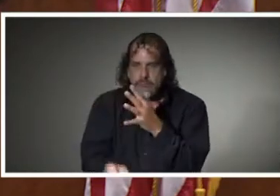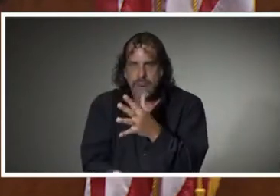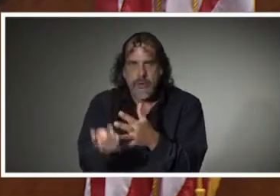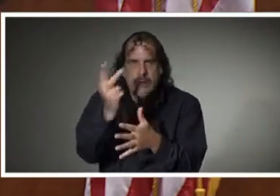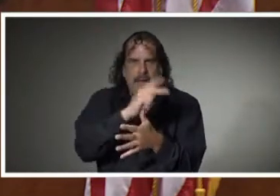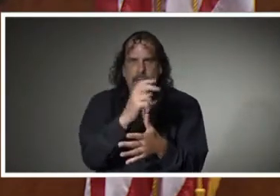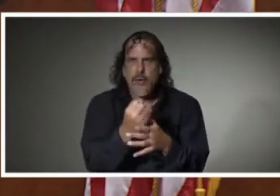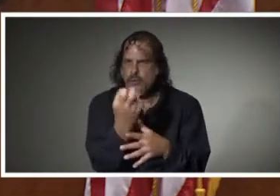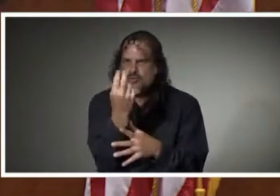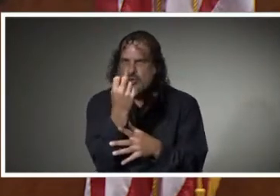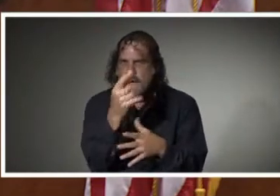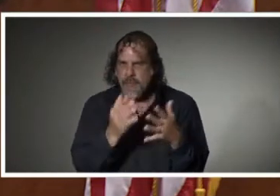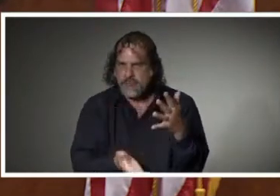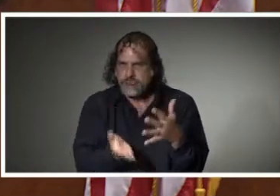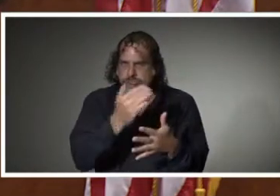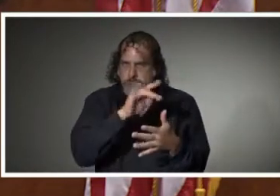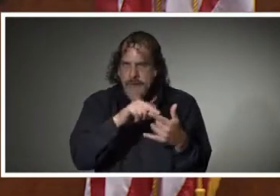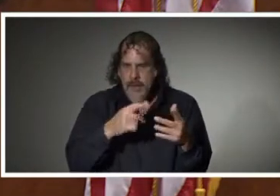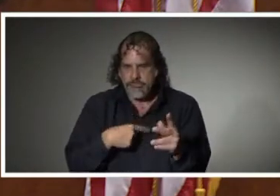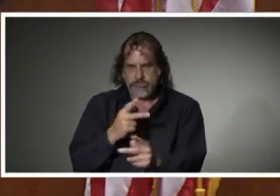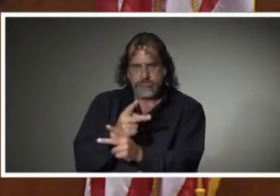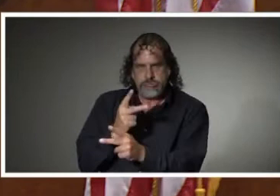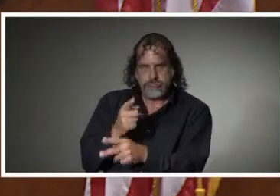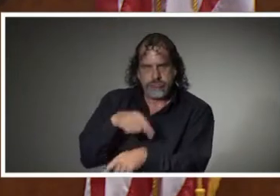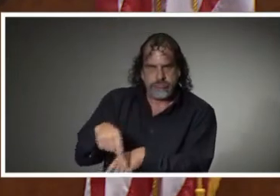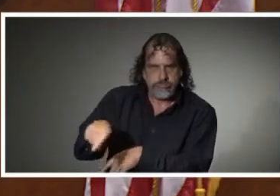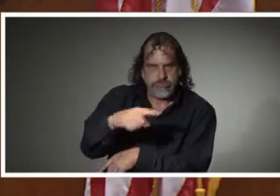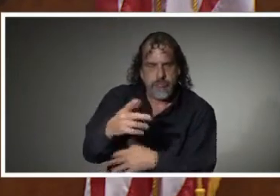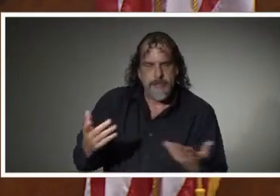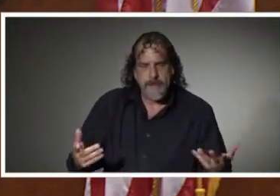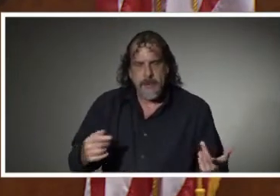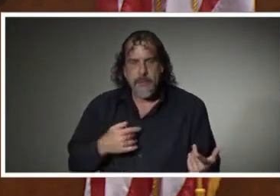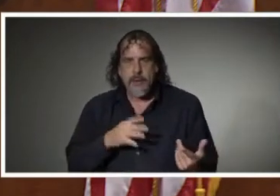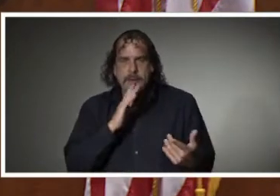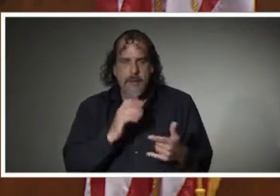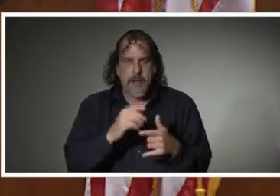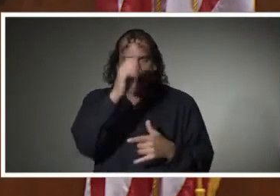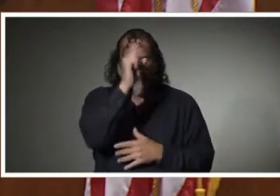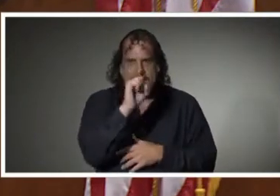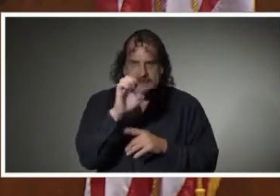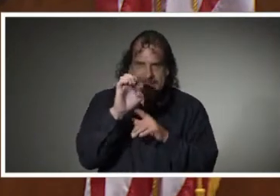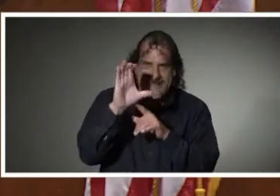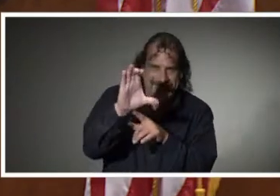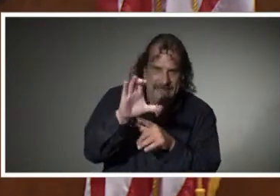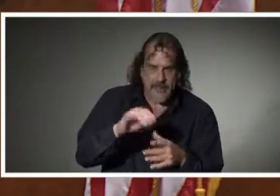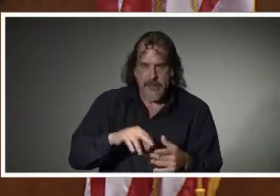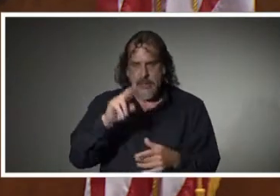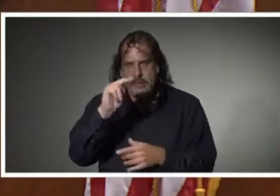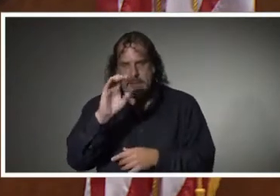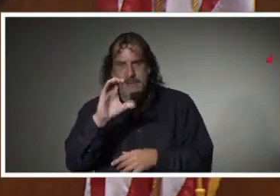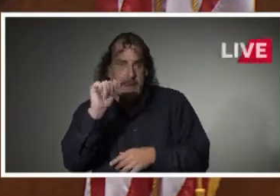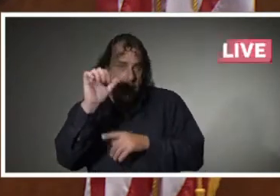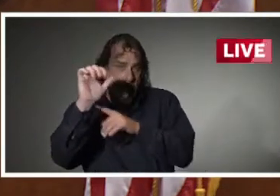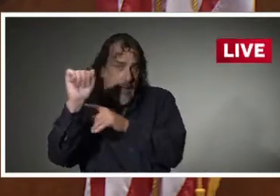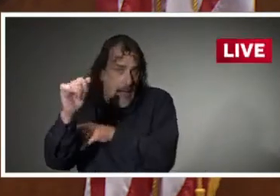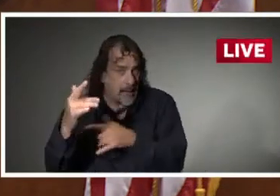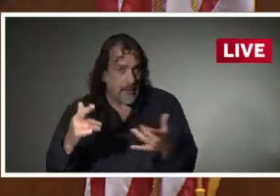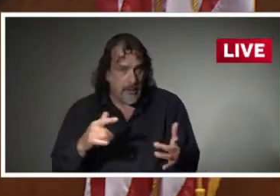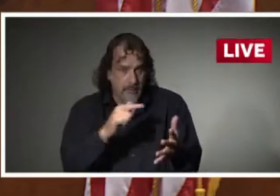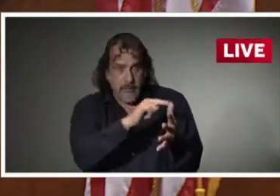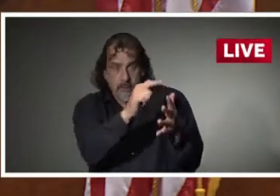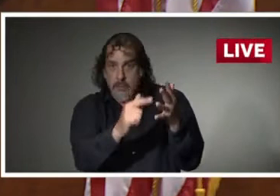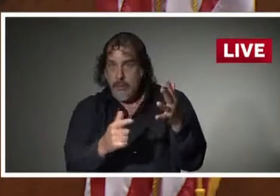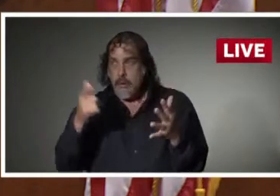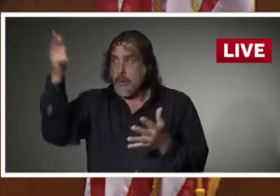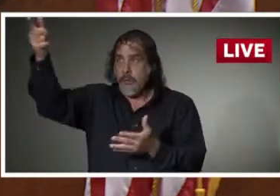in Mississippi. But when you talk about the Southeastern Conference, the NCAA, and others, many of them have